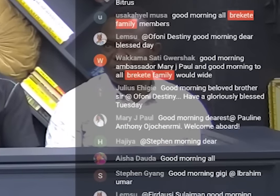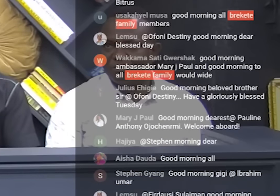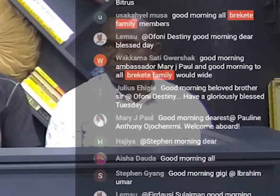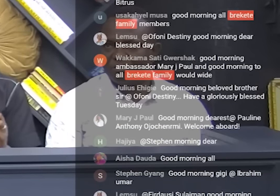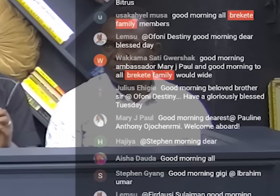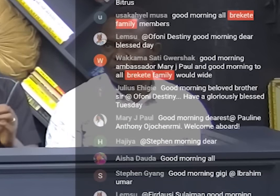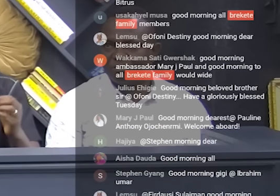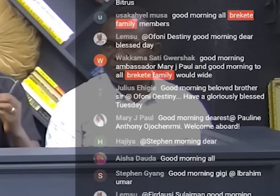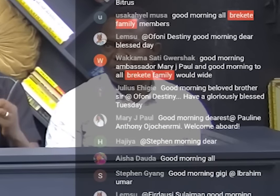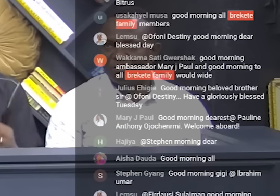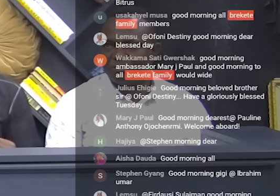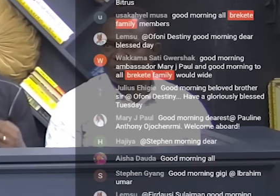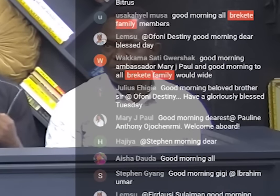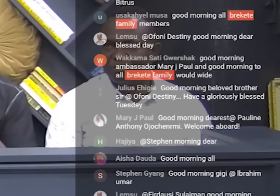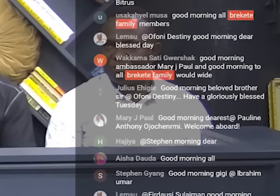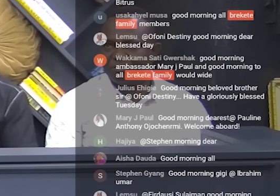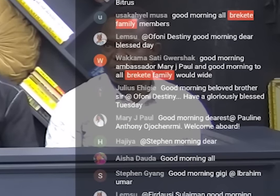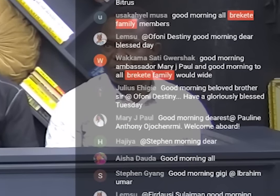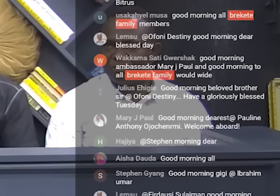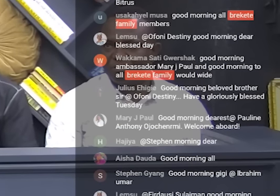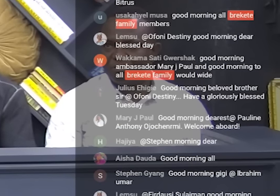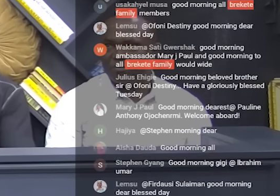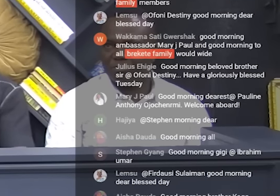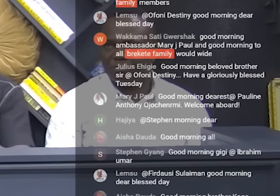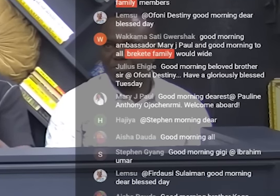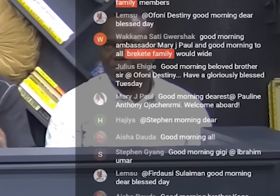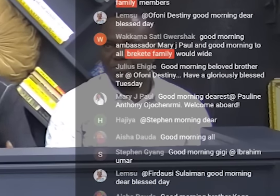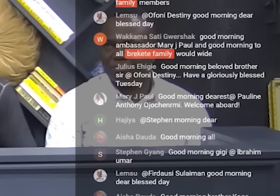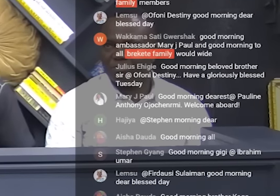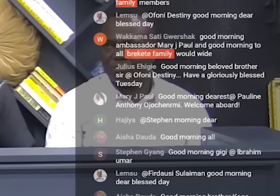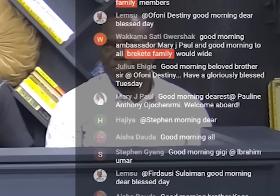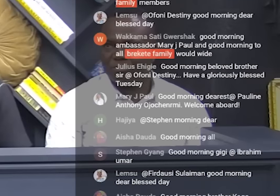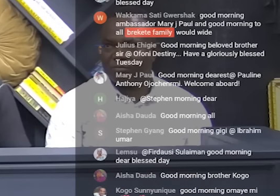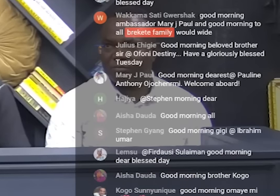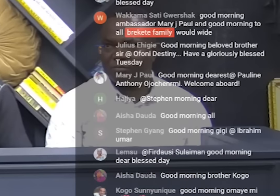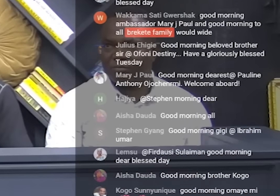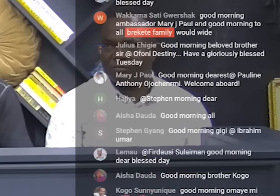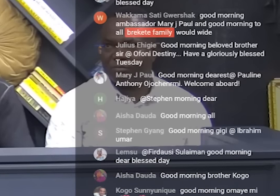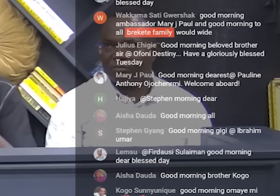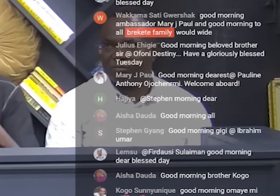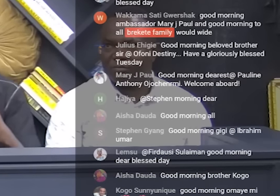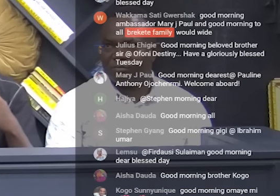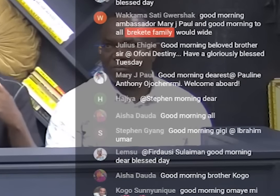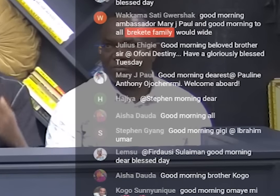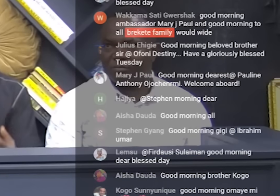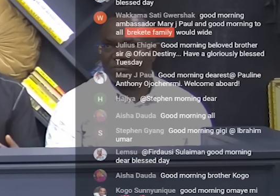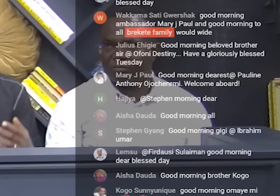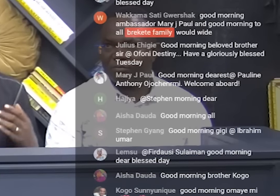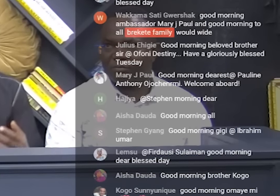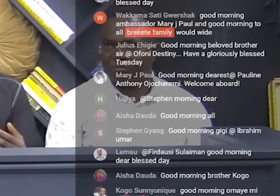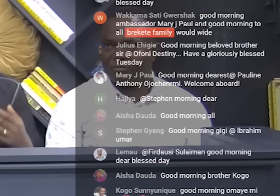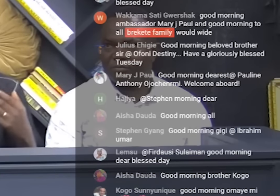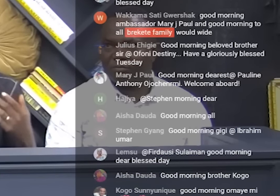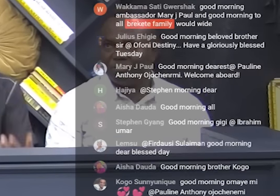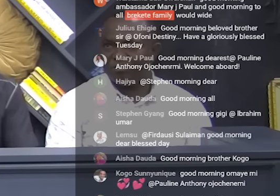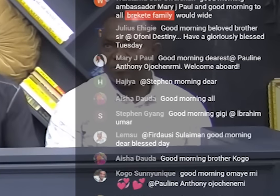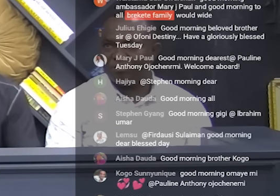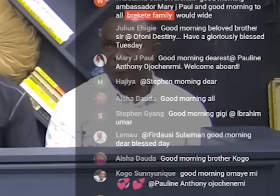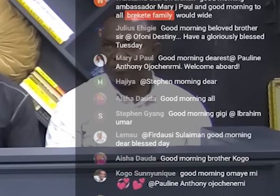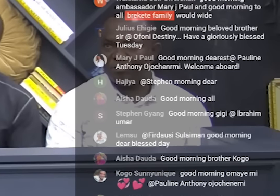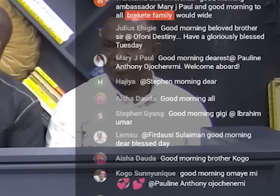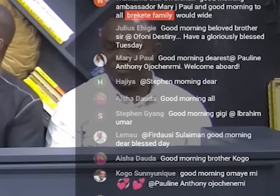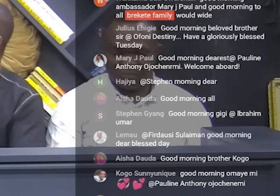where they go back and they go just say, you know what, make I just eat this thing now and continue with my life the way with my life